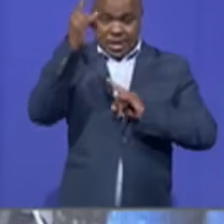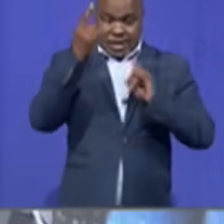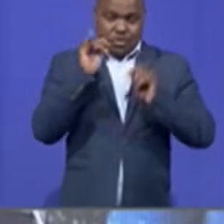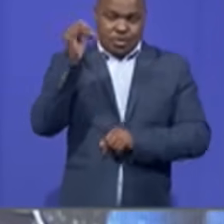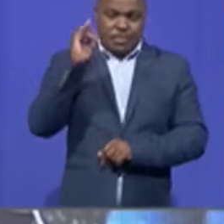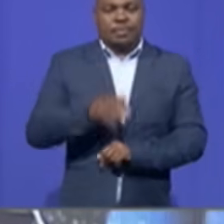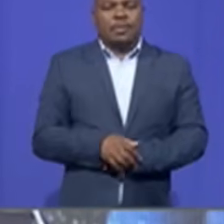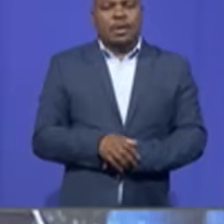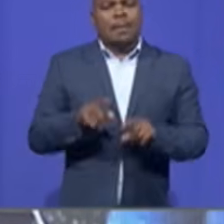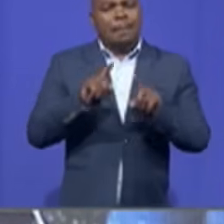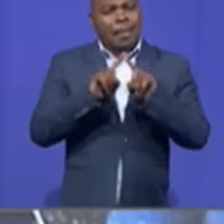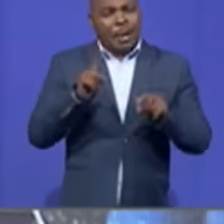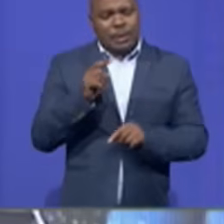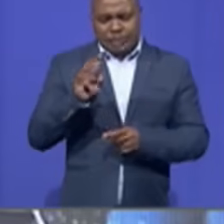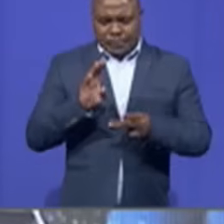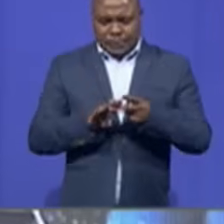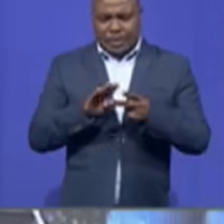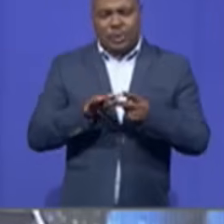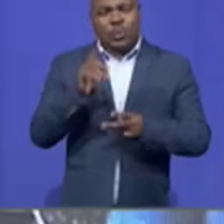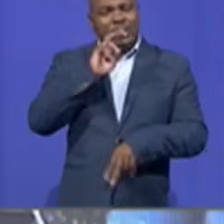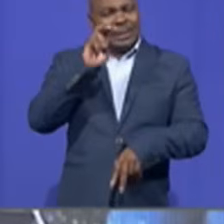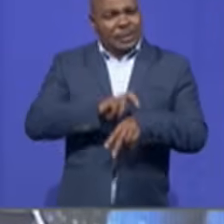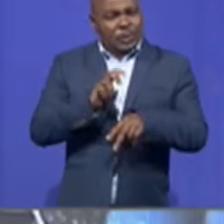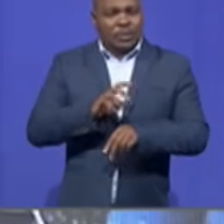But we must also clean up the soul